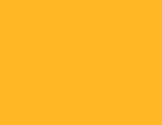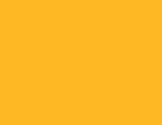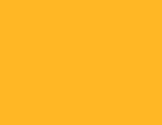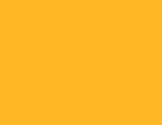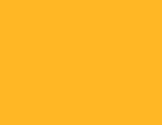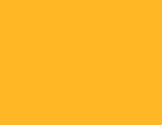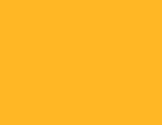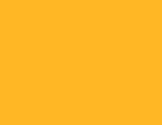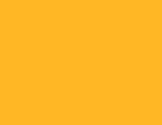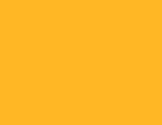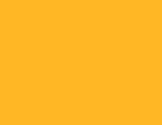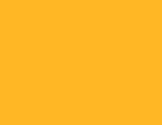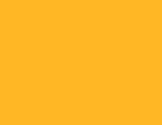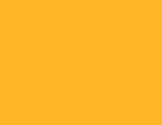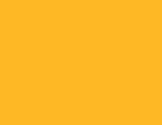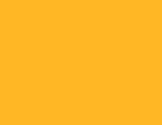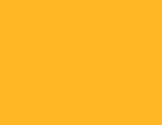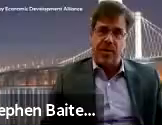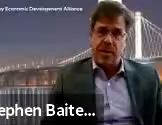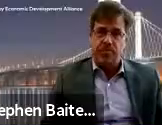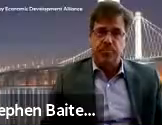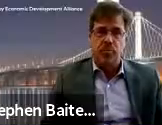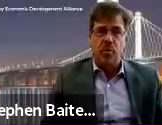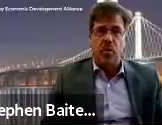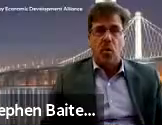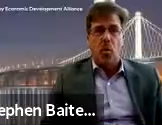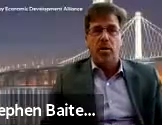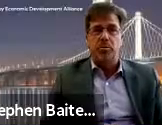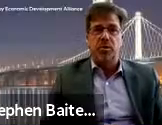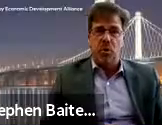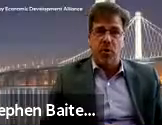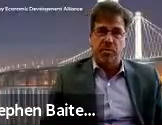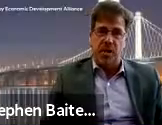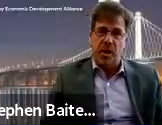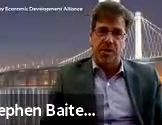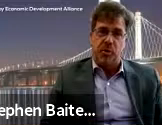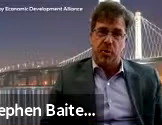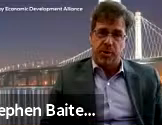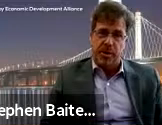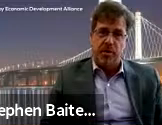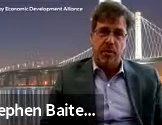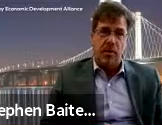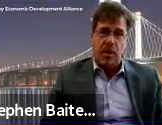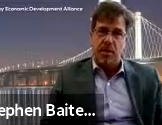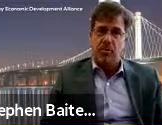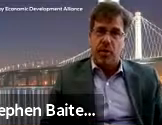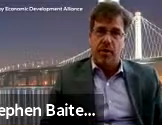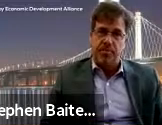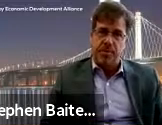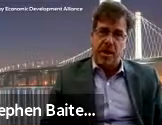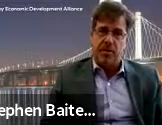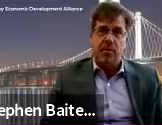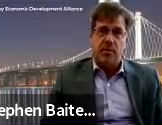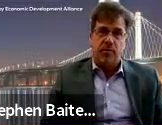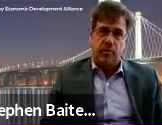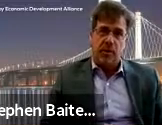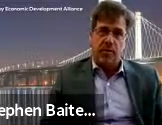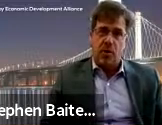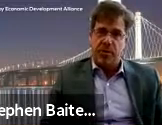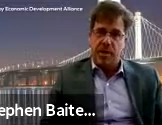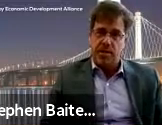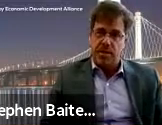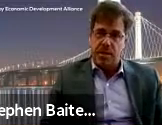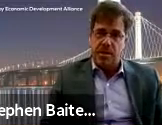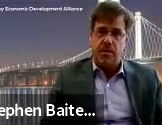Stephen, I can hear you now. Good evening. Welcome to Moving Beyond the Blueprint, an employer update